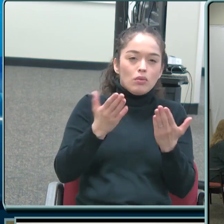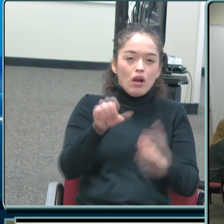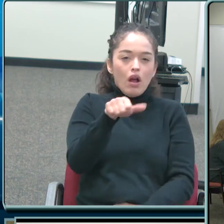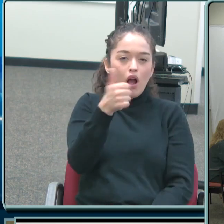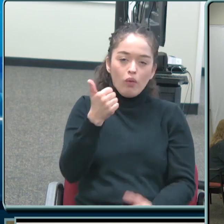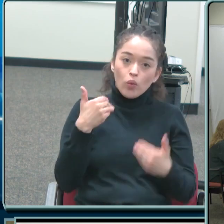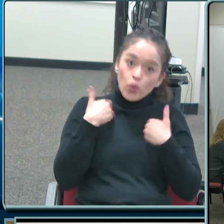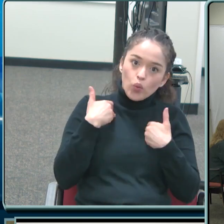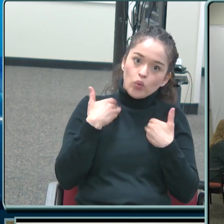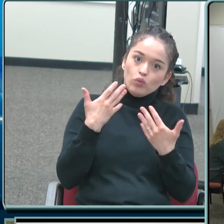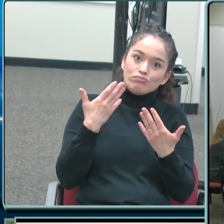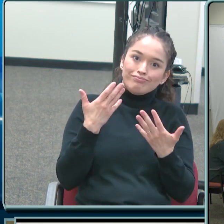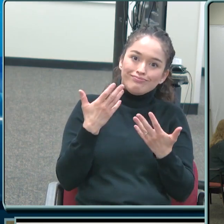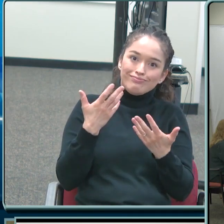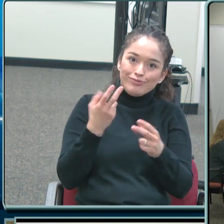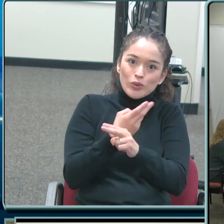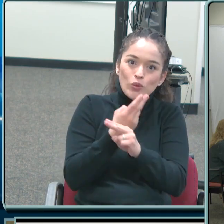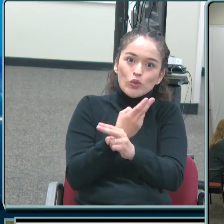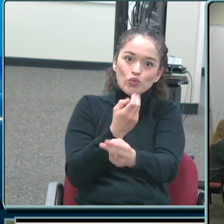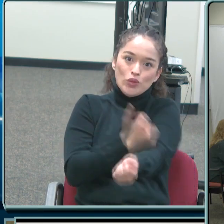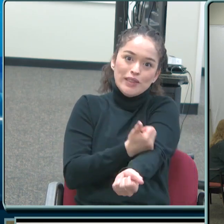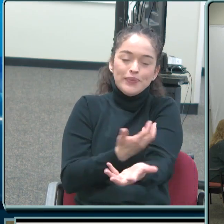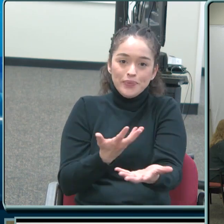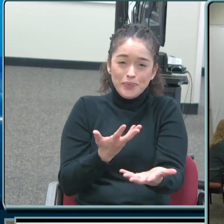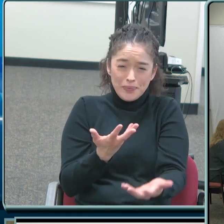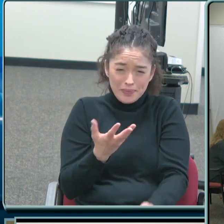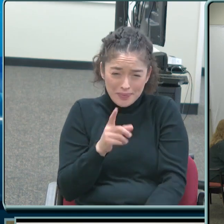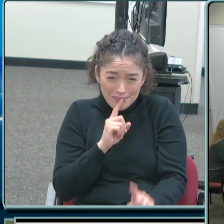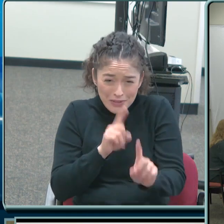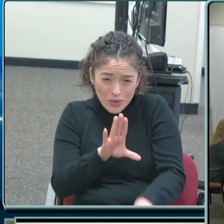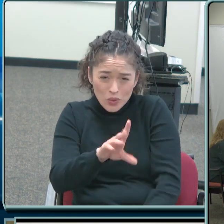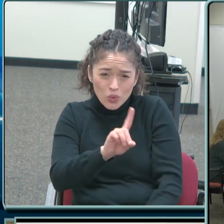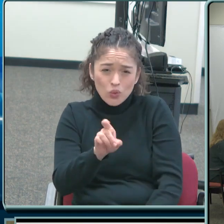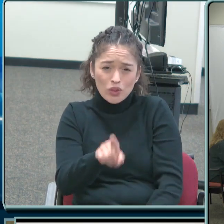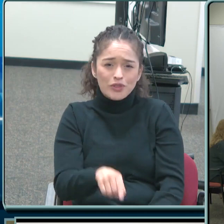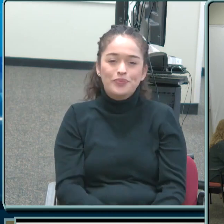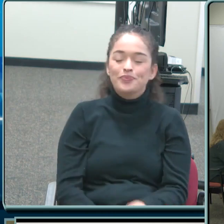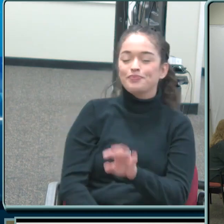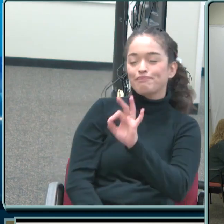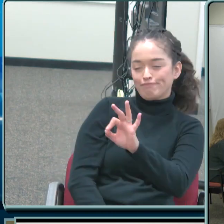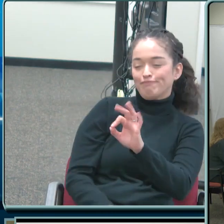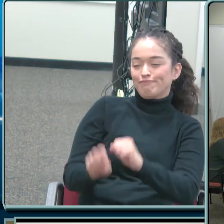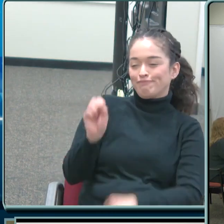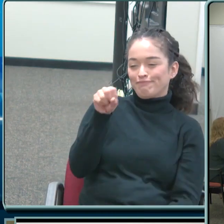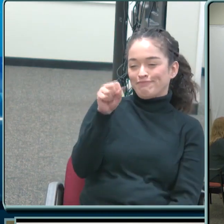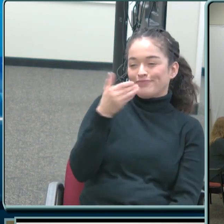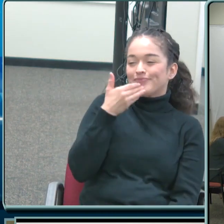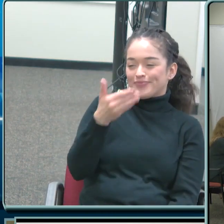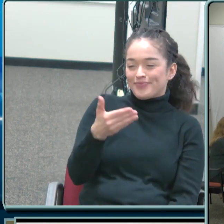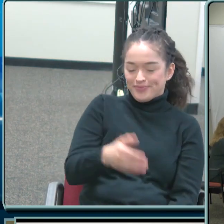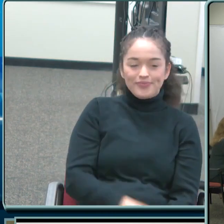other youth to use substances. Does that answer your question? Yes, thank you. Yeah.